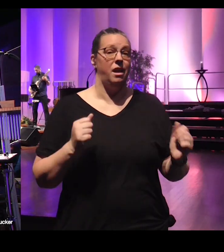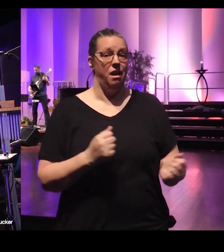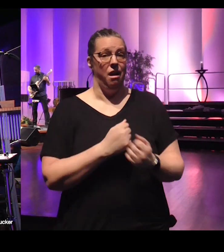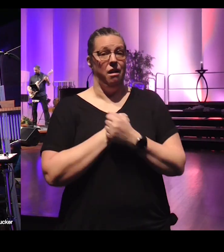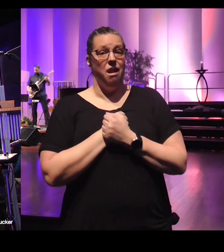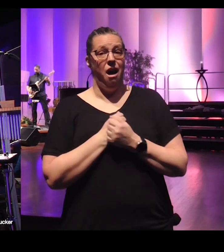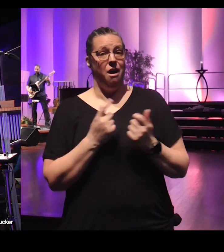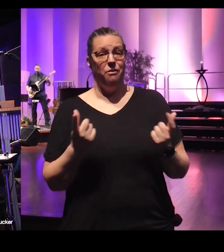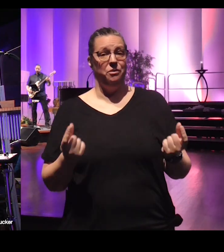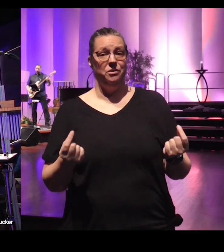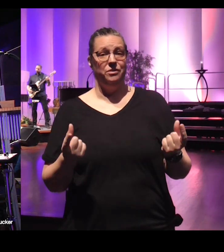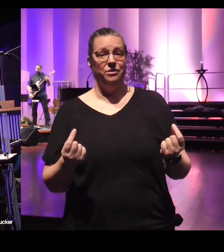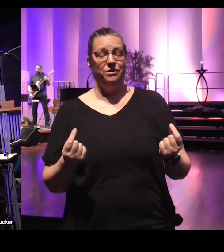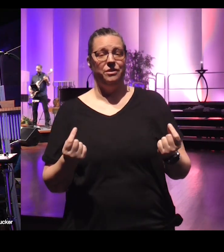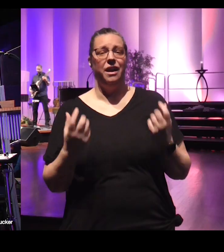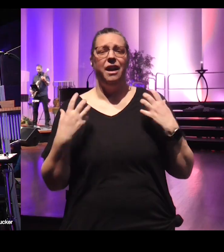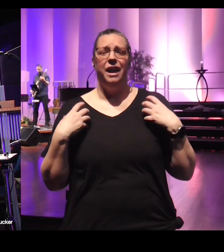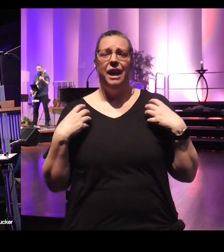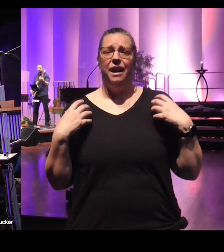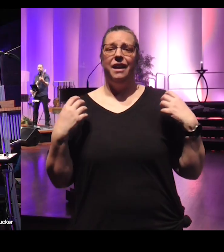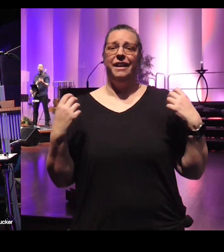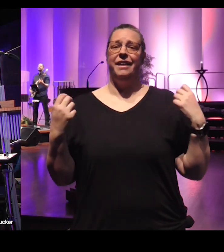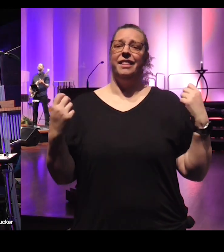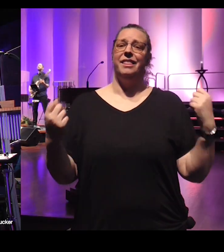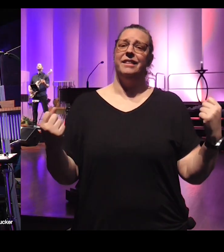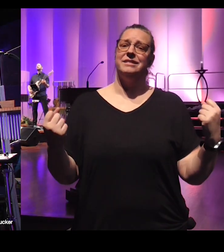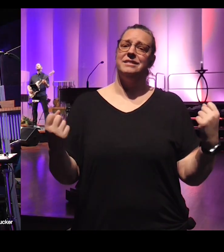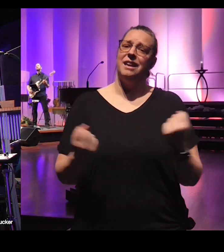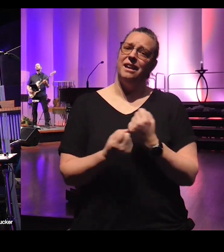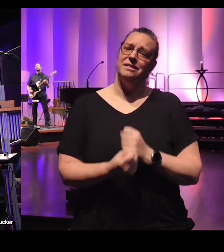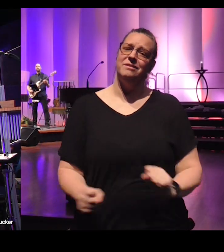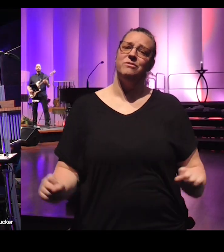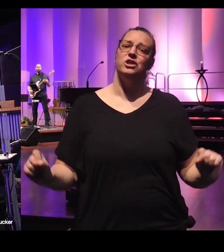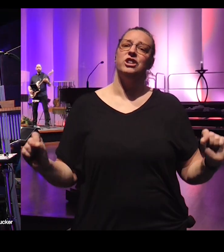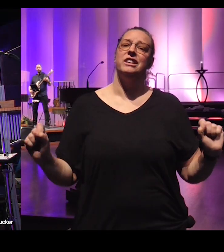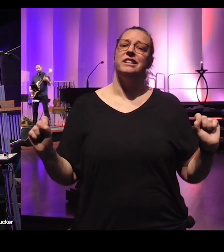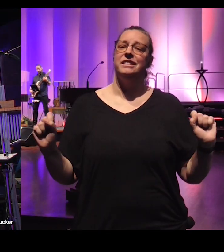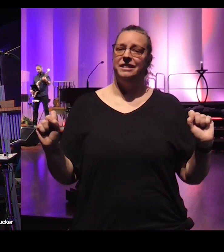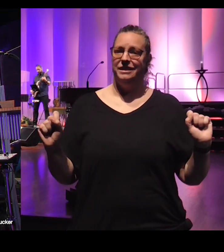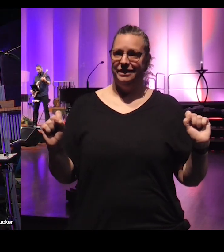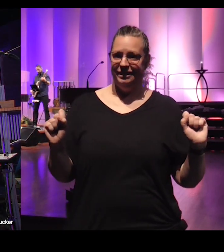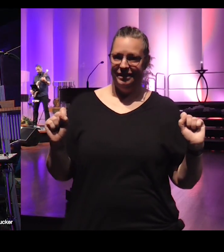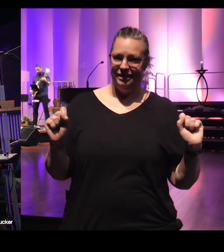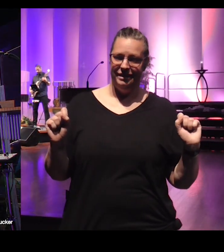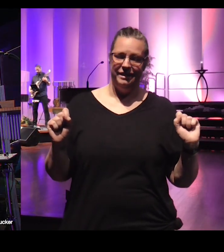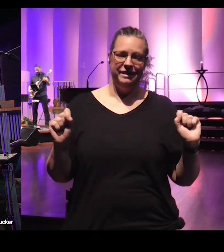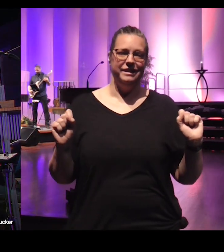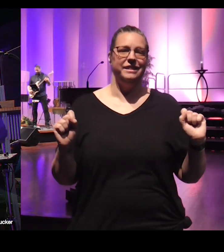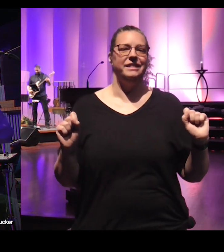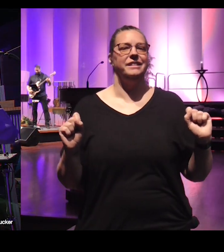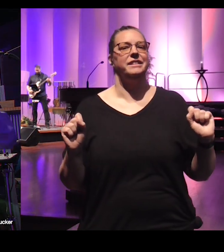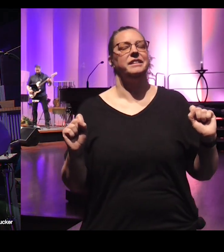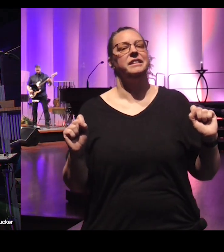A love that heals, love that sets us free.